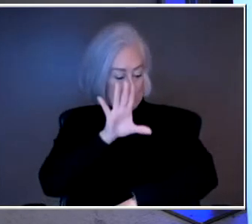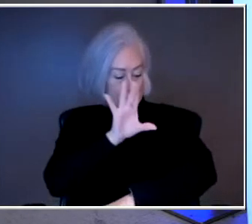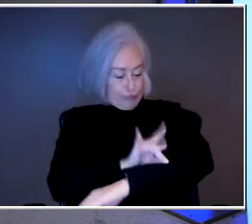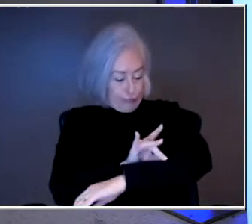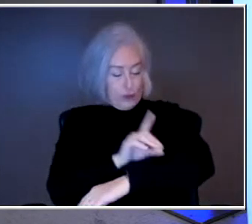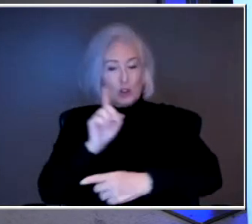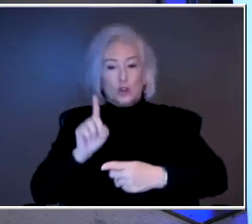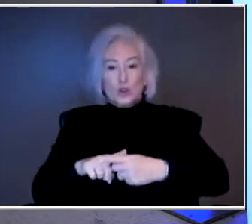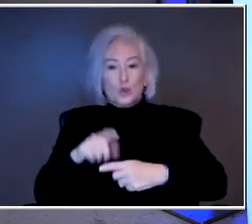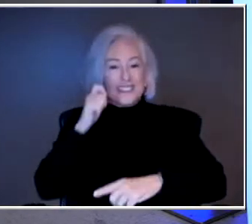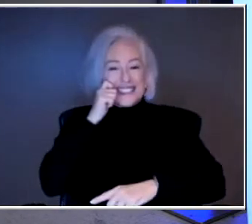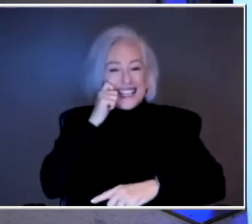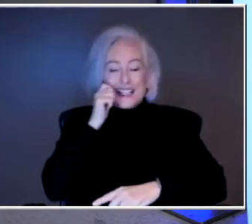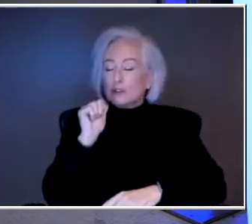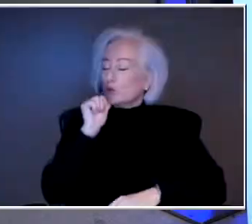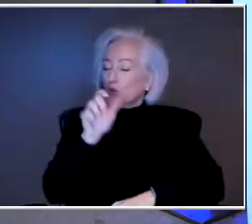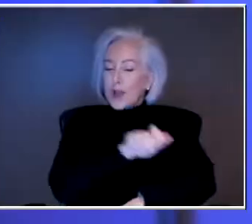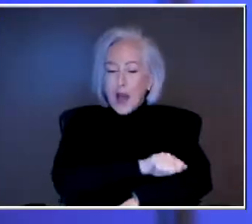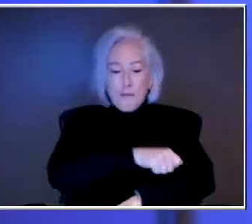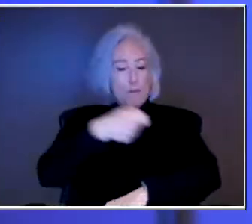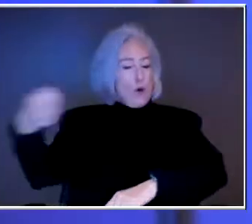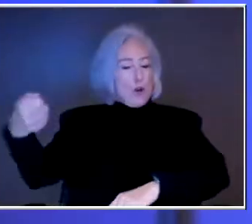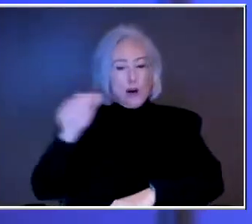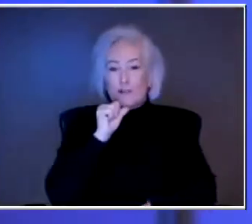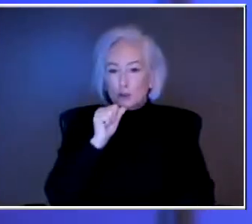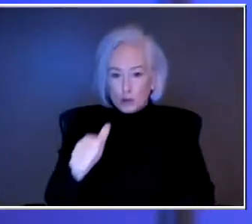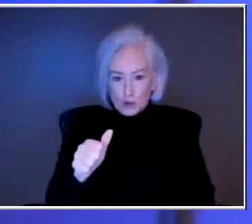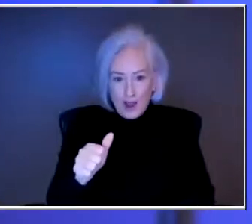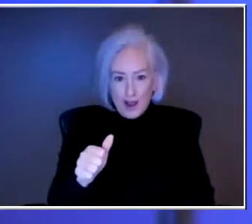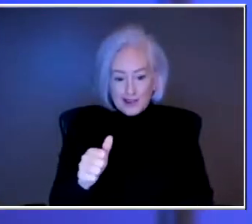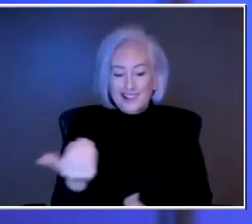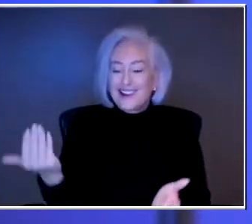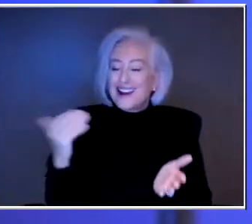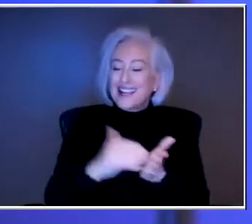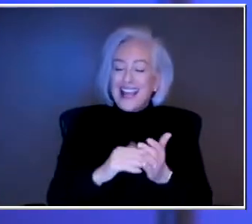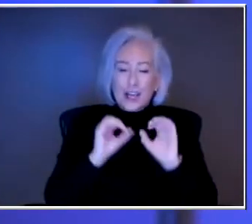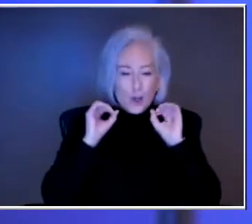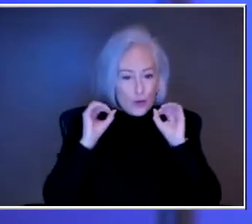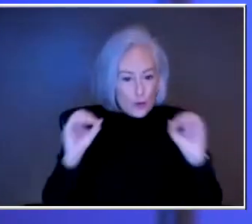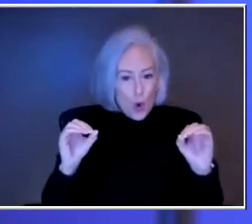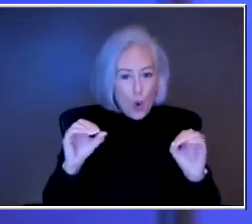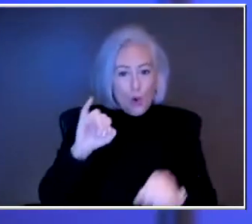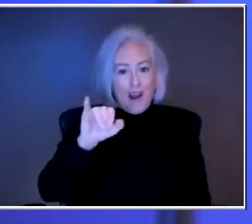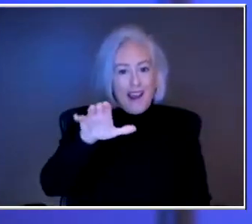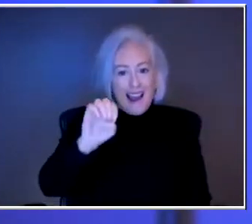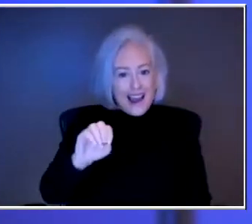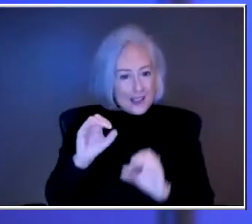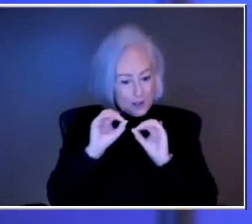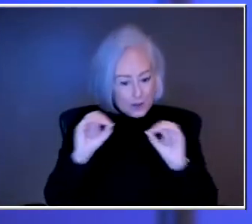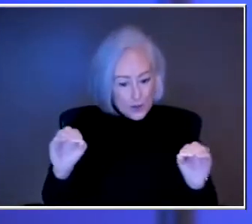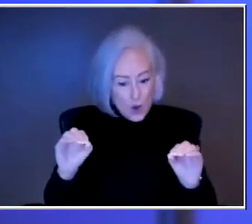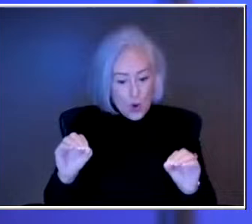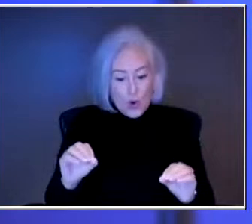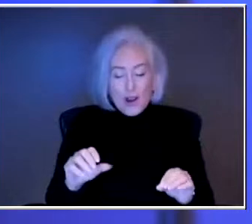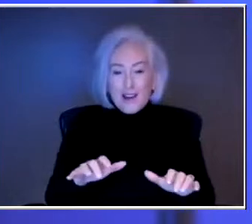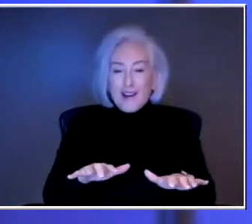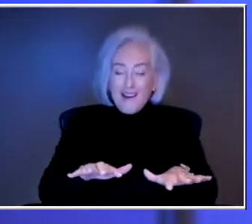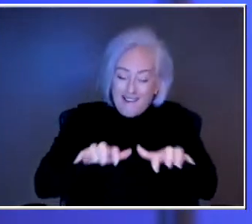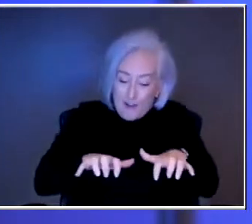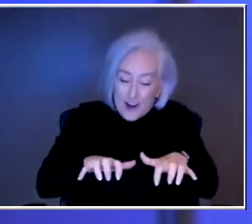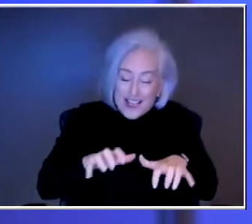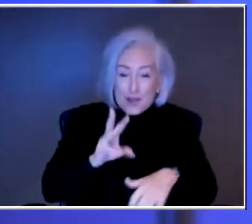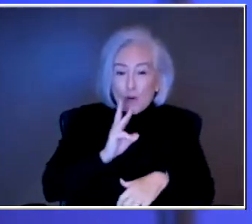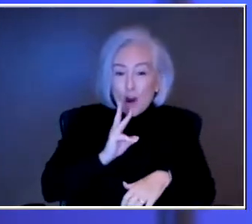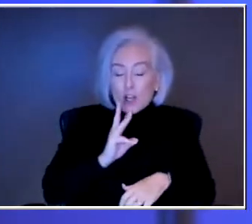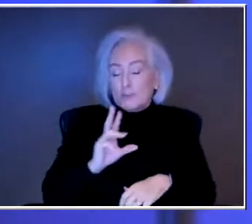from that you have for us? Yeah, no ice or no really cold water. We just want cool water. A lot of times people think it's okay